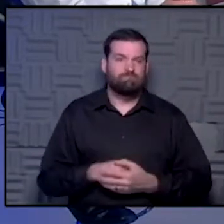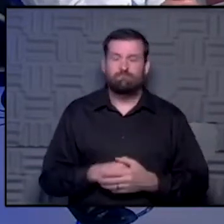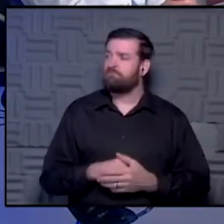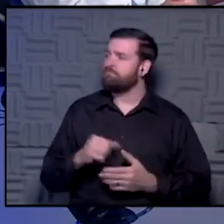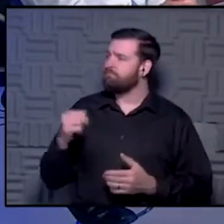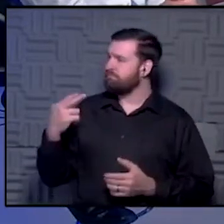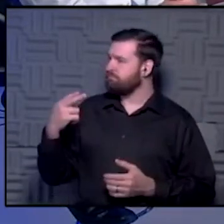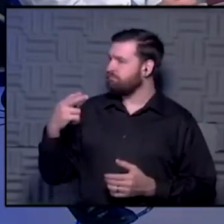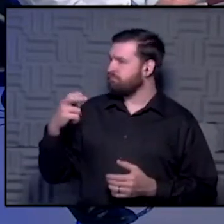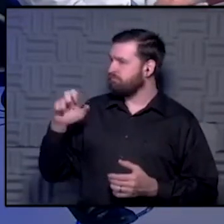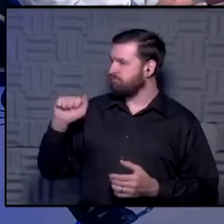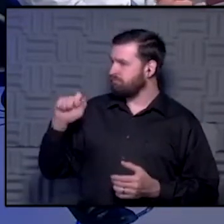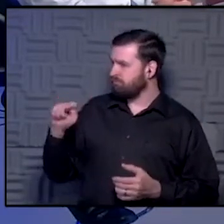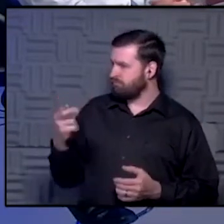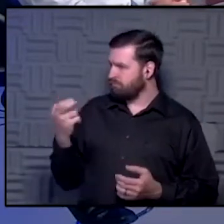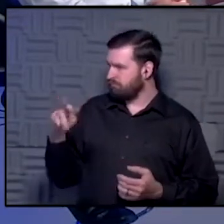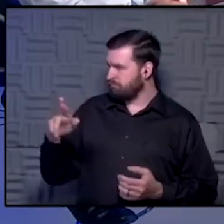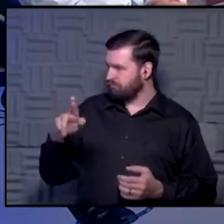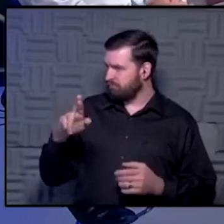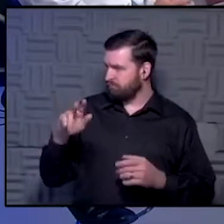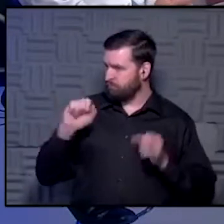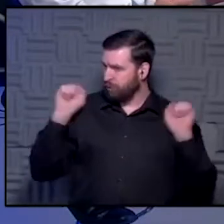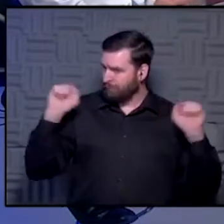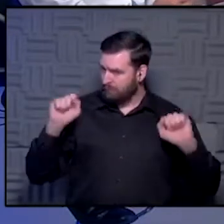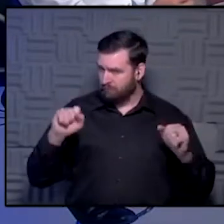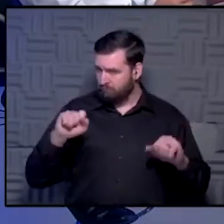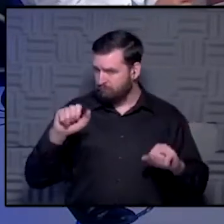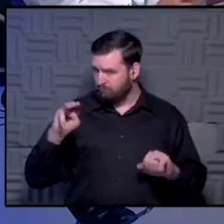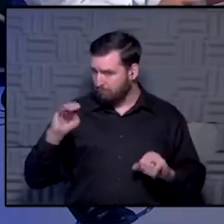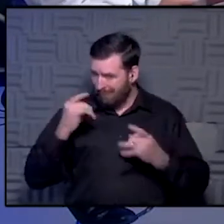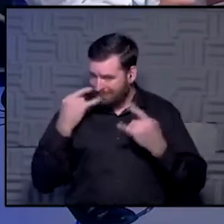Heather, Hayes, gyms, masks, what do you think?